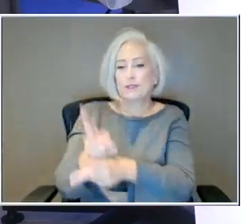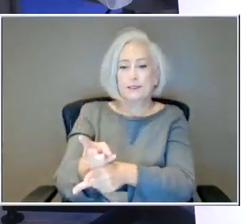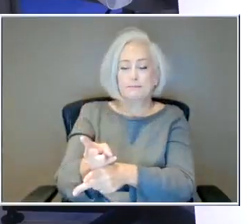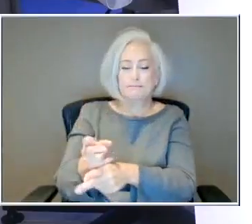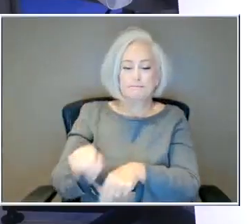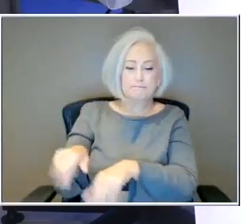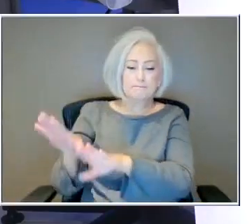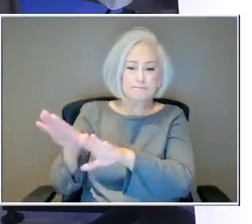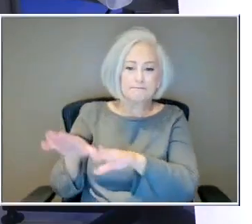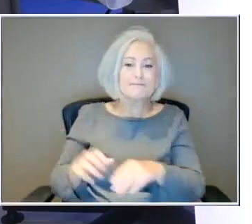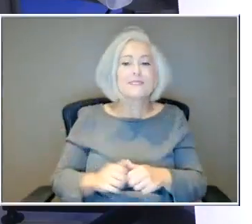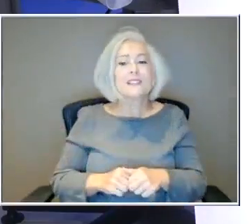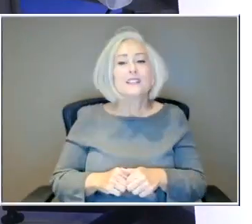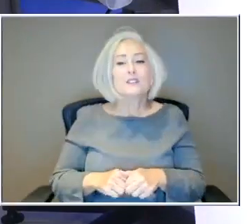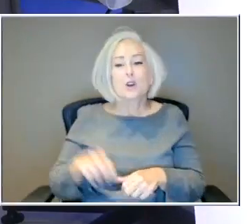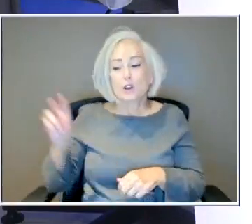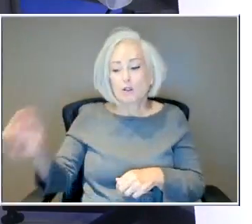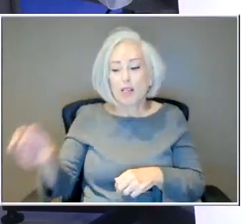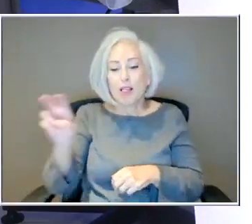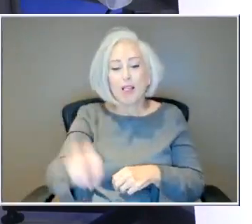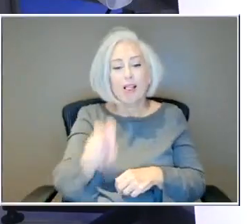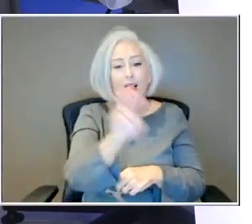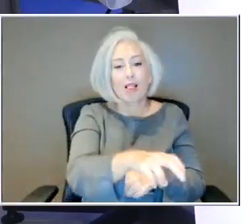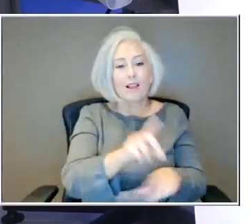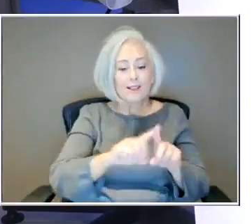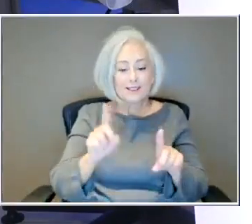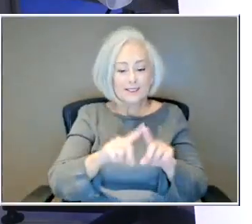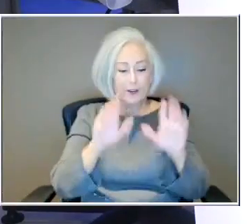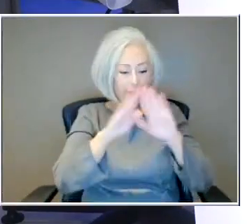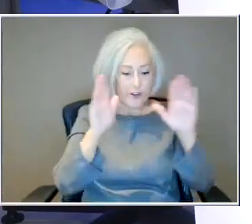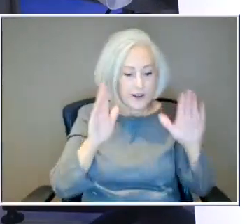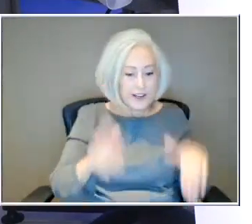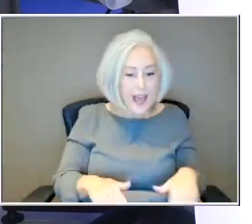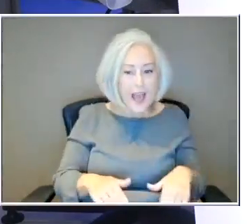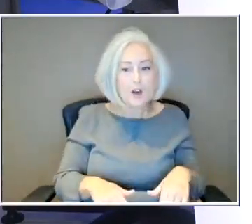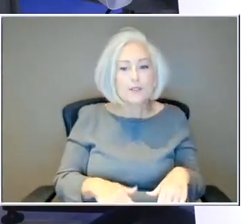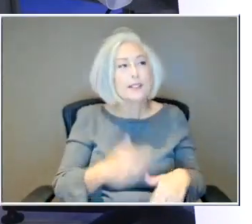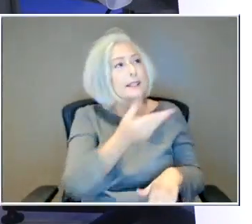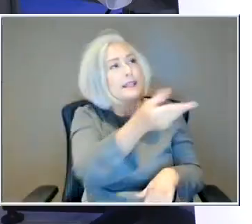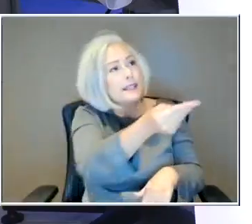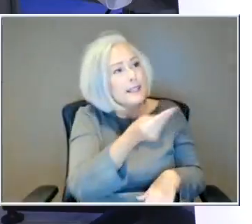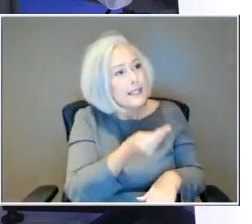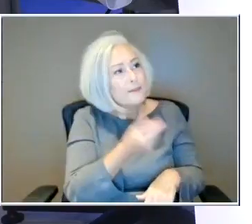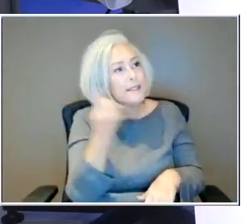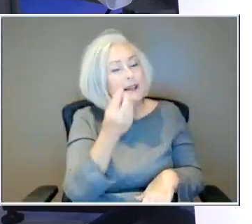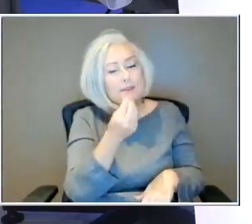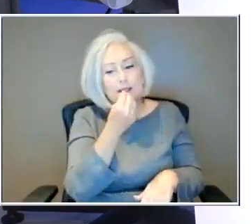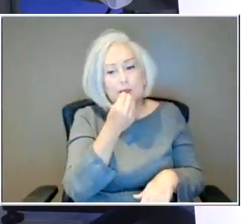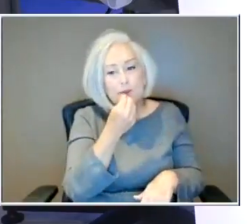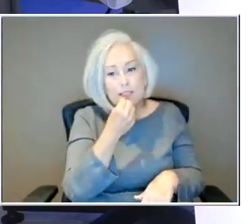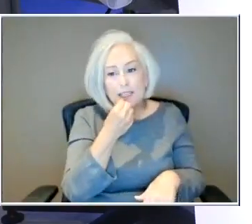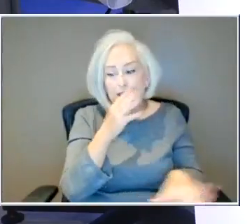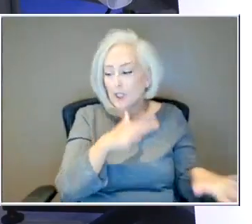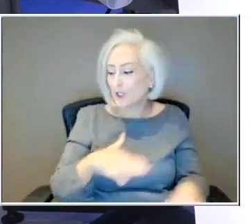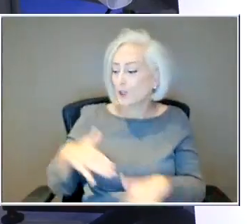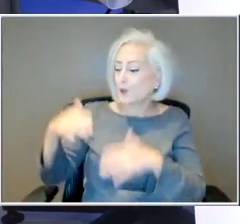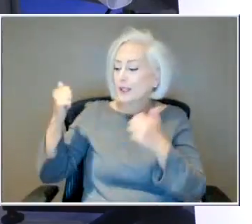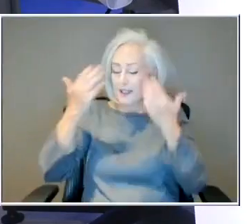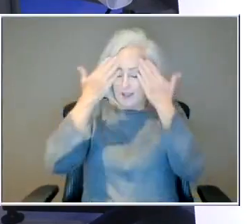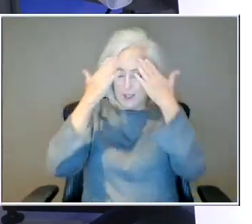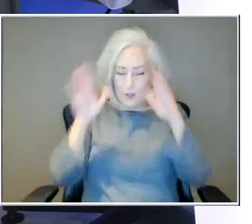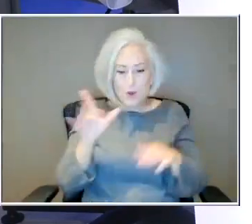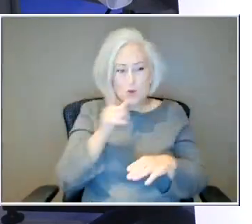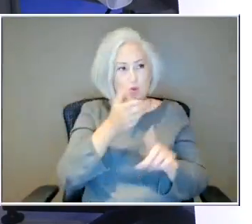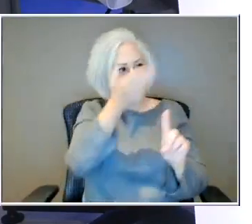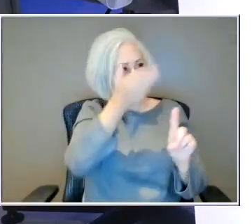Yes. stranger to stranger, sending our kids up to someone's house and saying, give me something that I can eat. Right. And you're walking away with it. You don't, and sometimes you don't know these